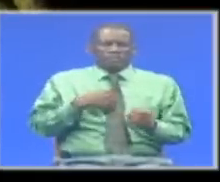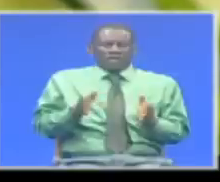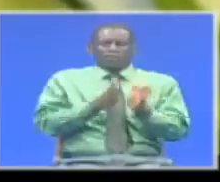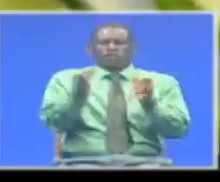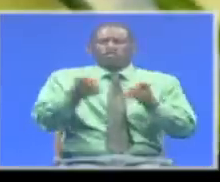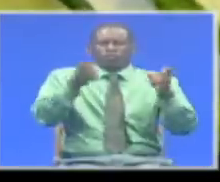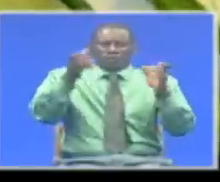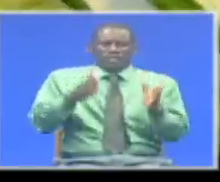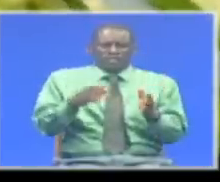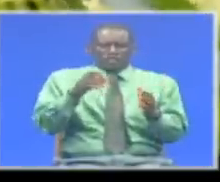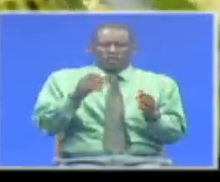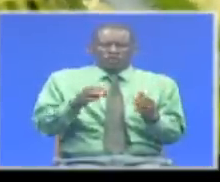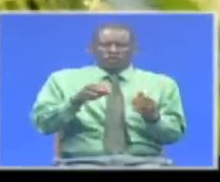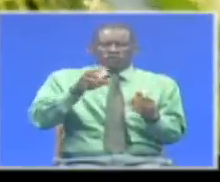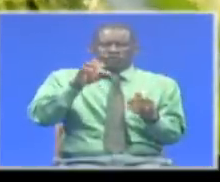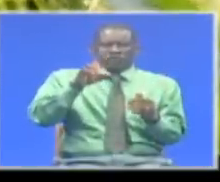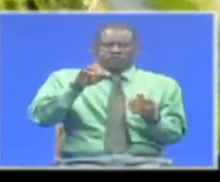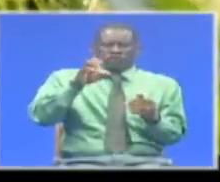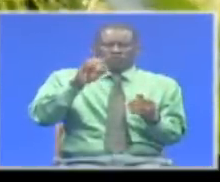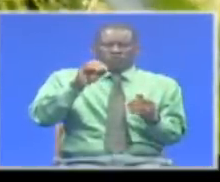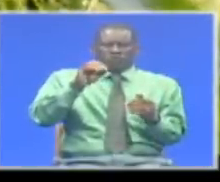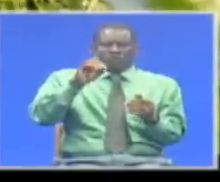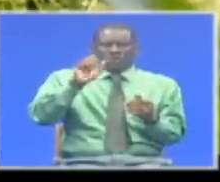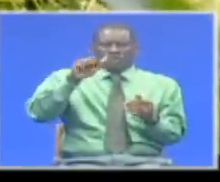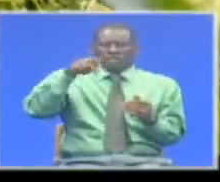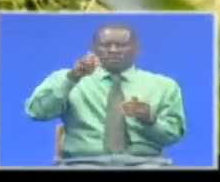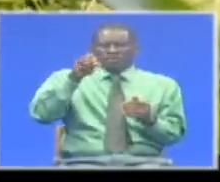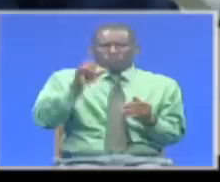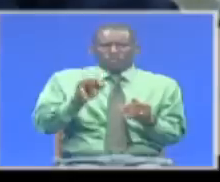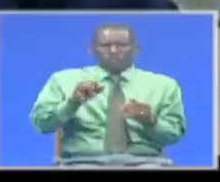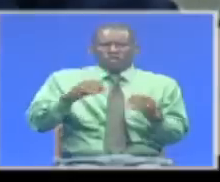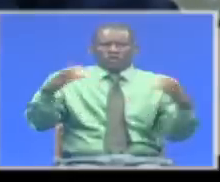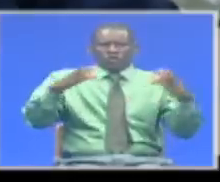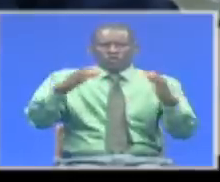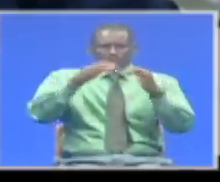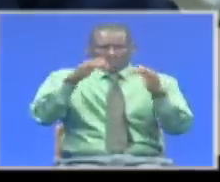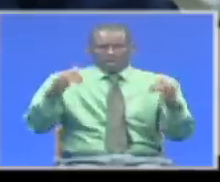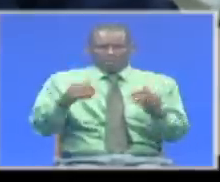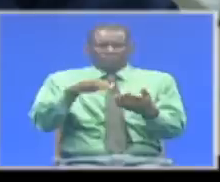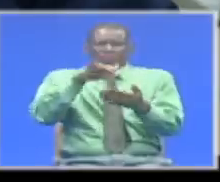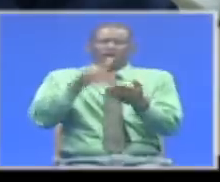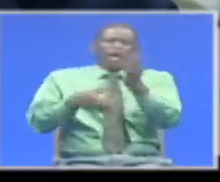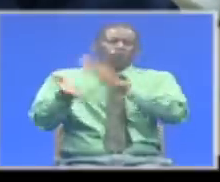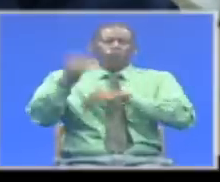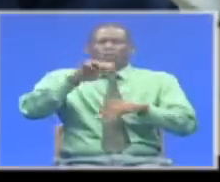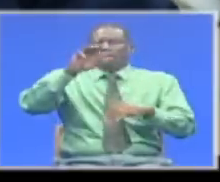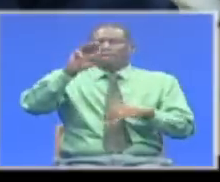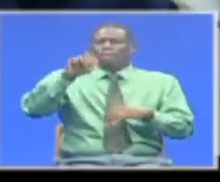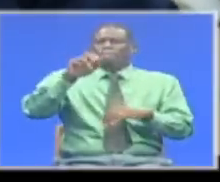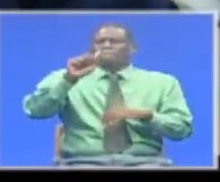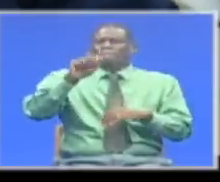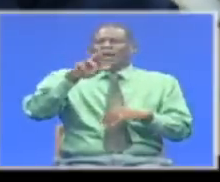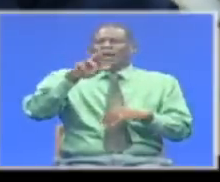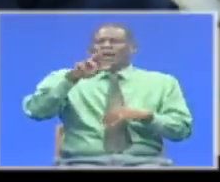manager of Darpoi tended community camp. Then the Mara was beautiful. The river